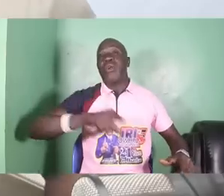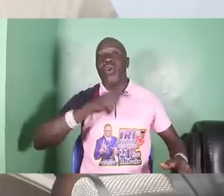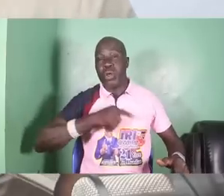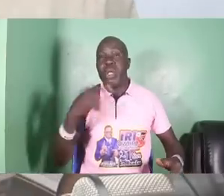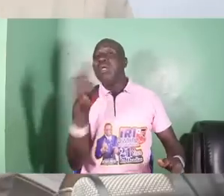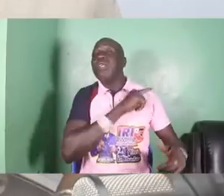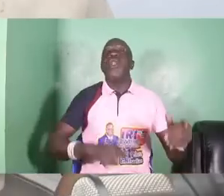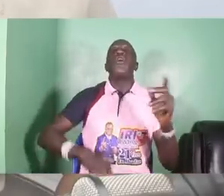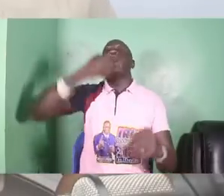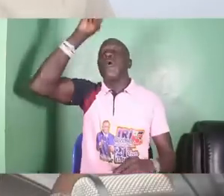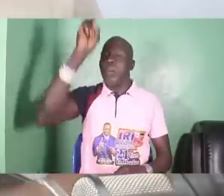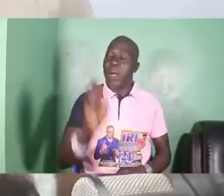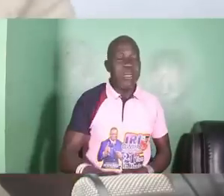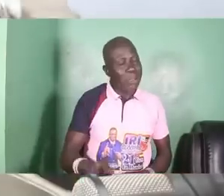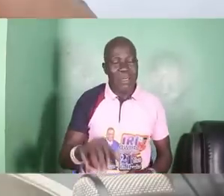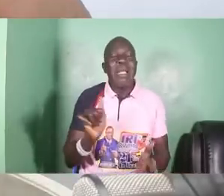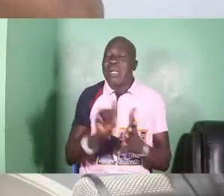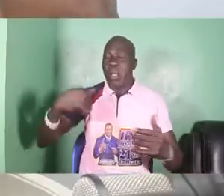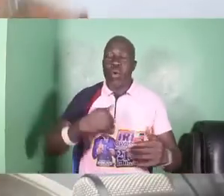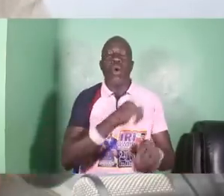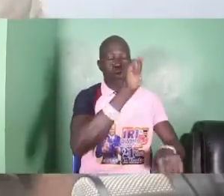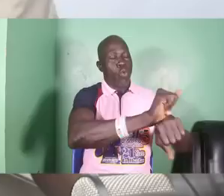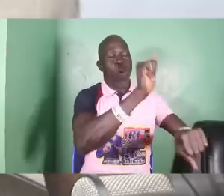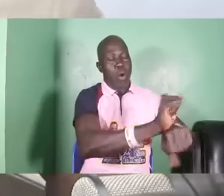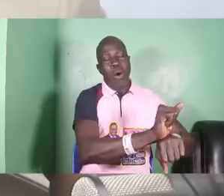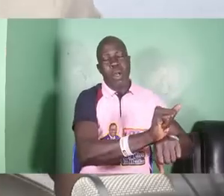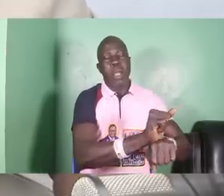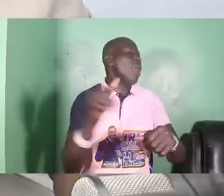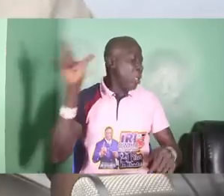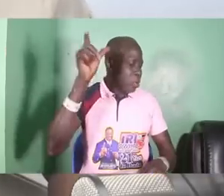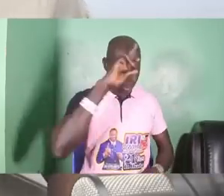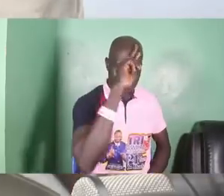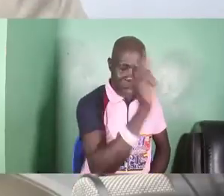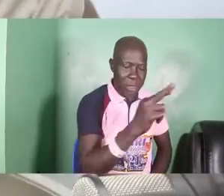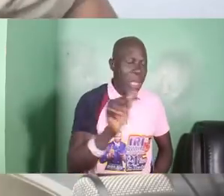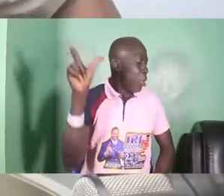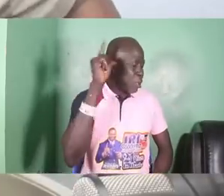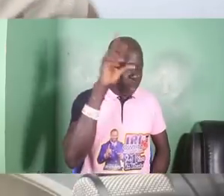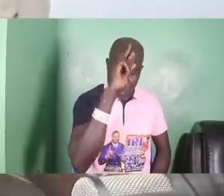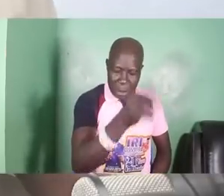That's in Lagos. That the Lord has ordained. That the first success. And want to work.